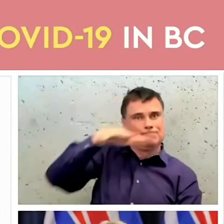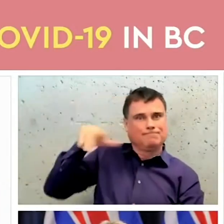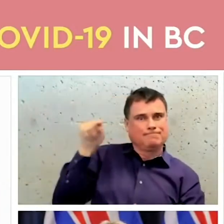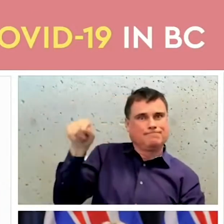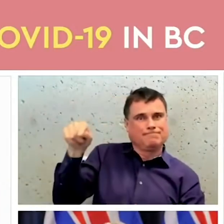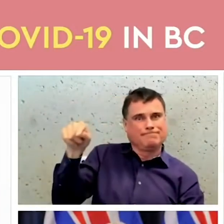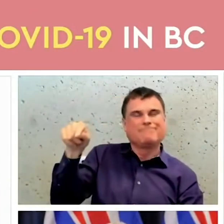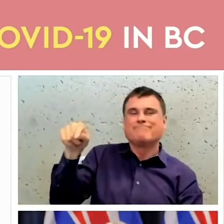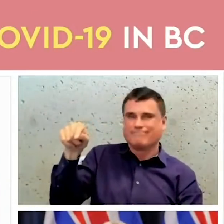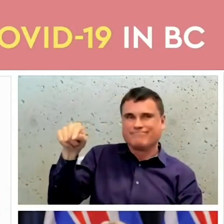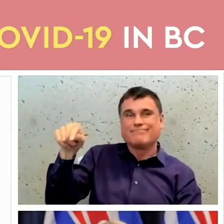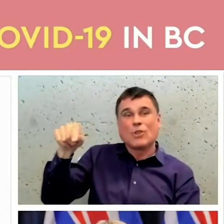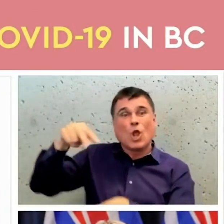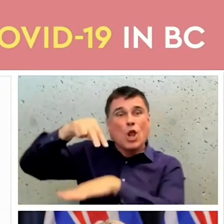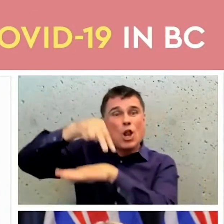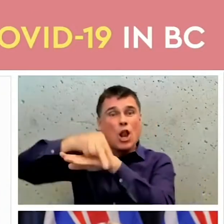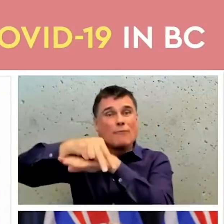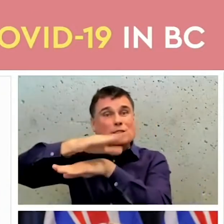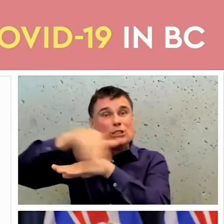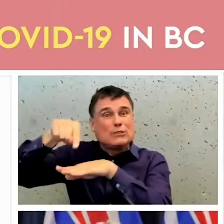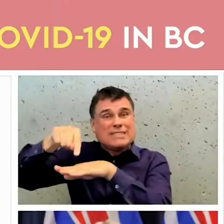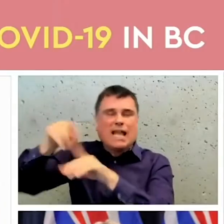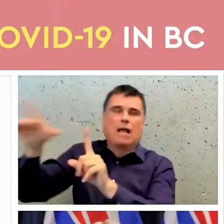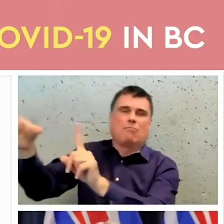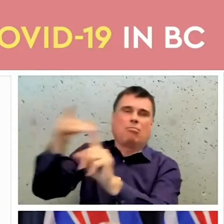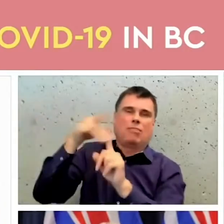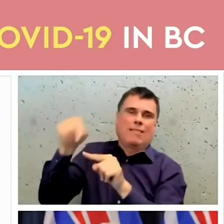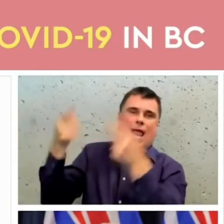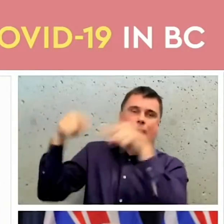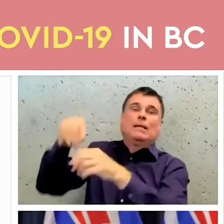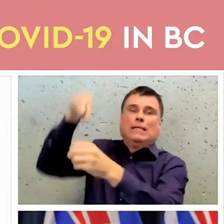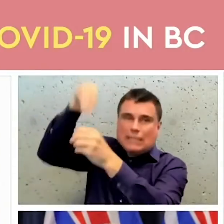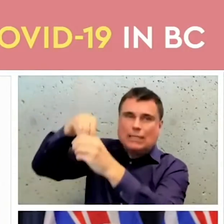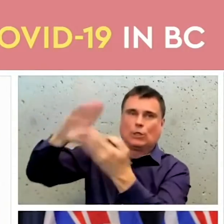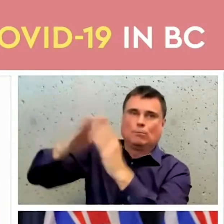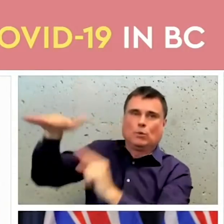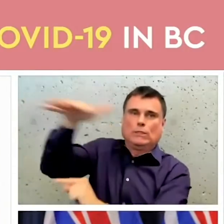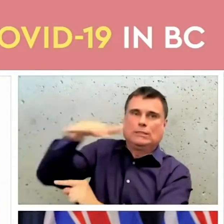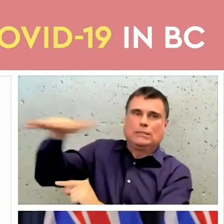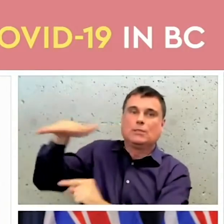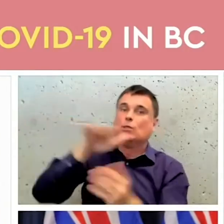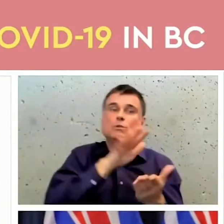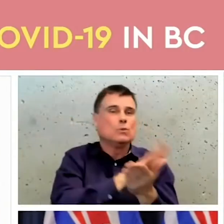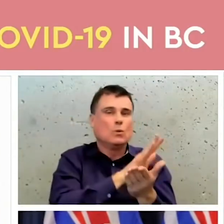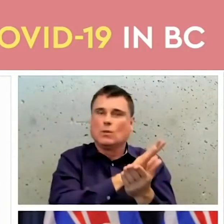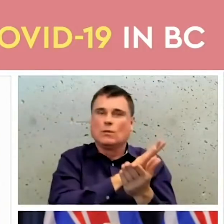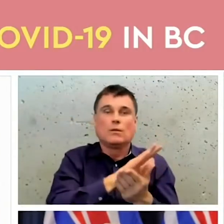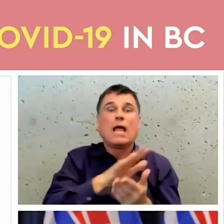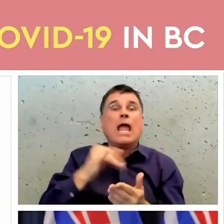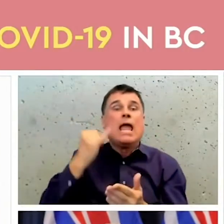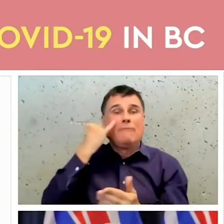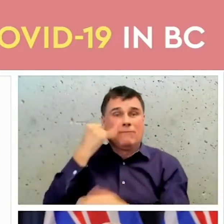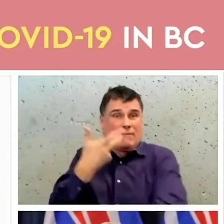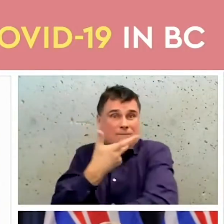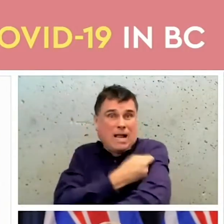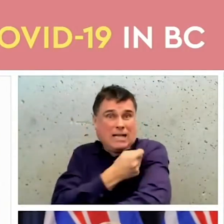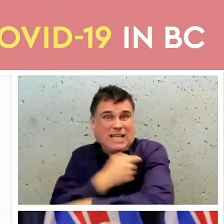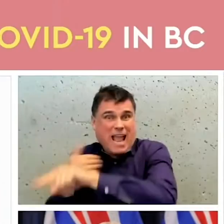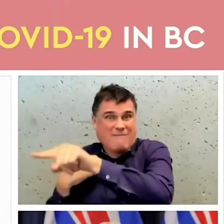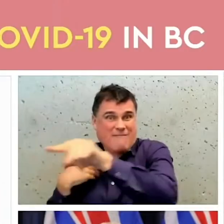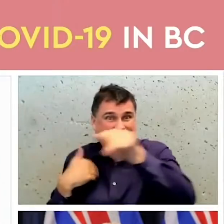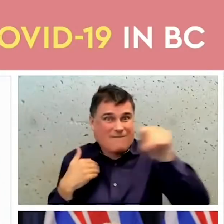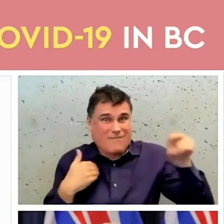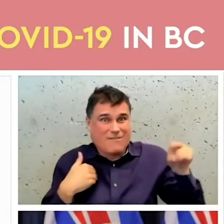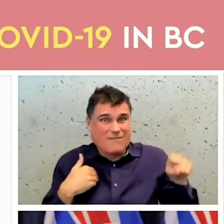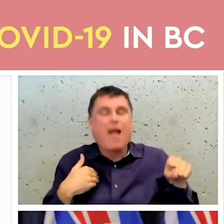through vaccination and the fact that vaccination reduces the transmission risk. So what we do see is, particularly in the 0